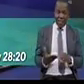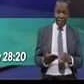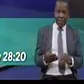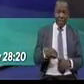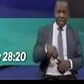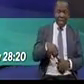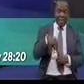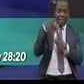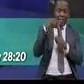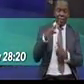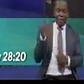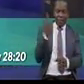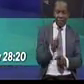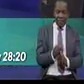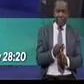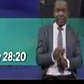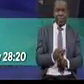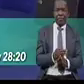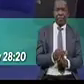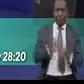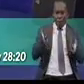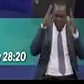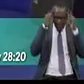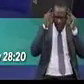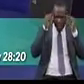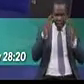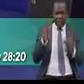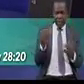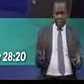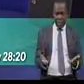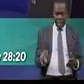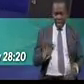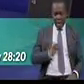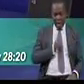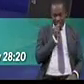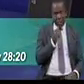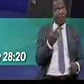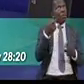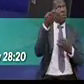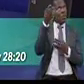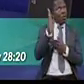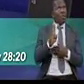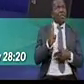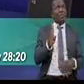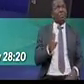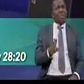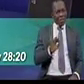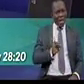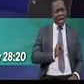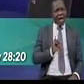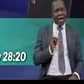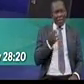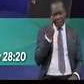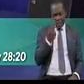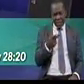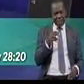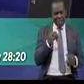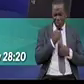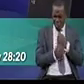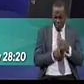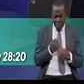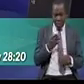I've seen the affliction of the children of Israel, and I've come to deliver them. Get up and go to